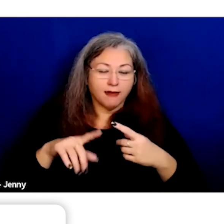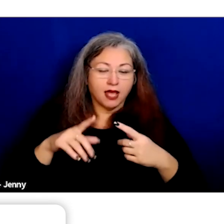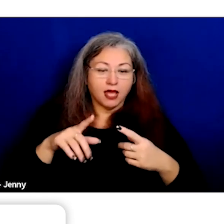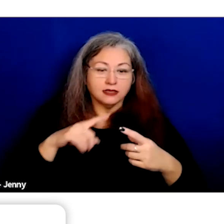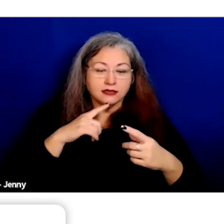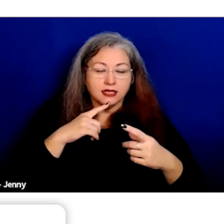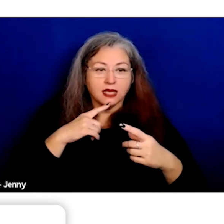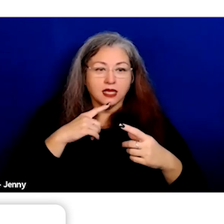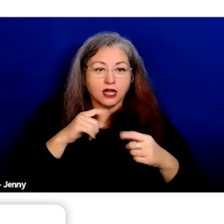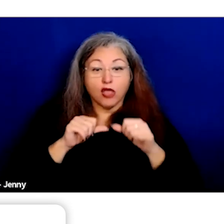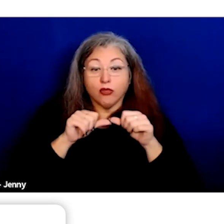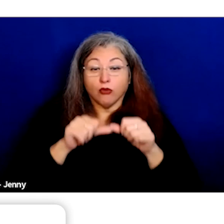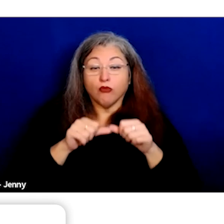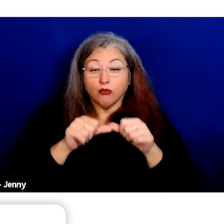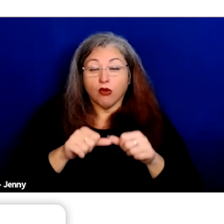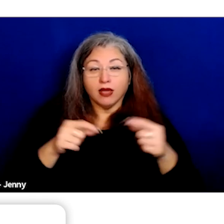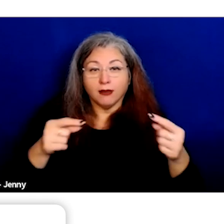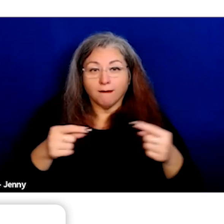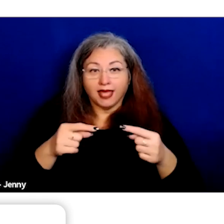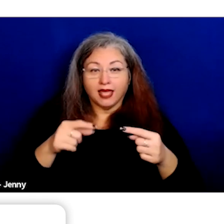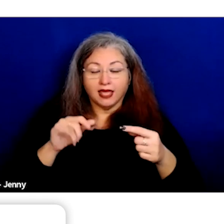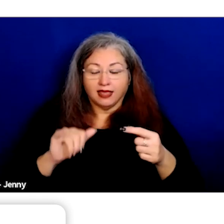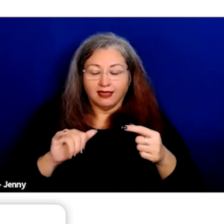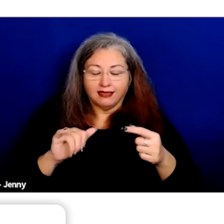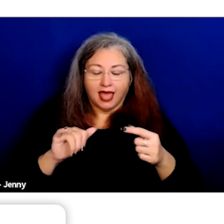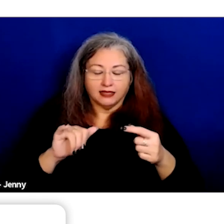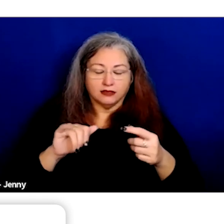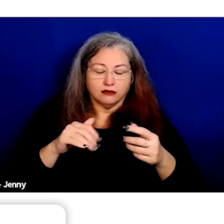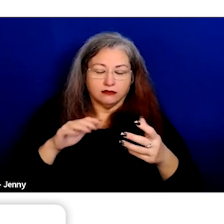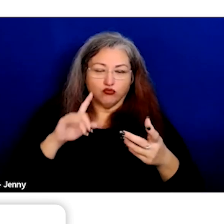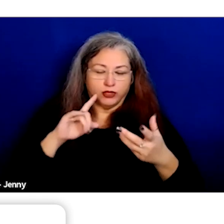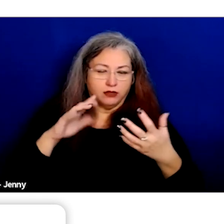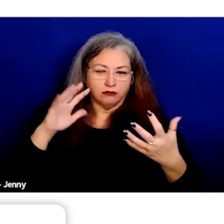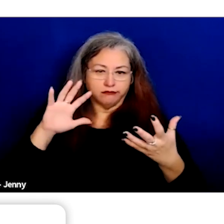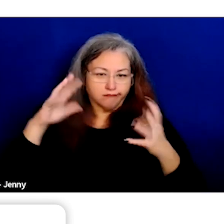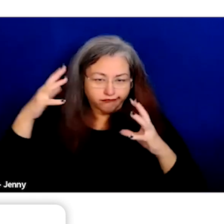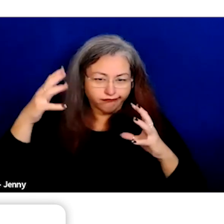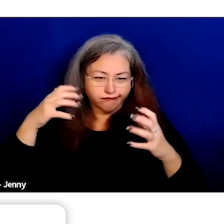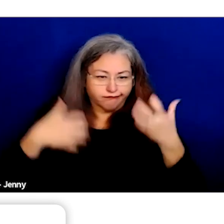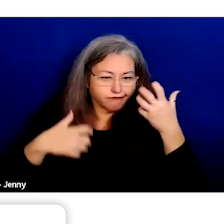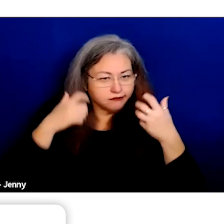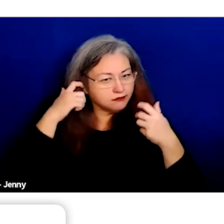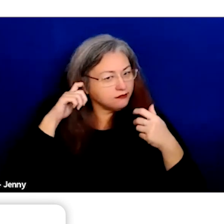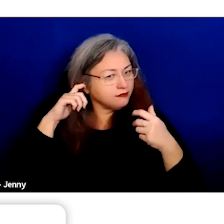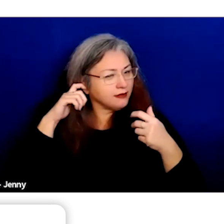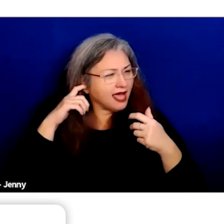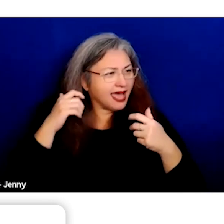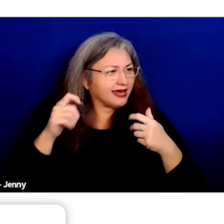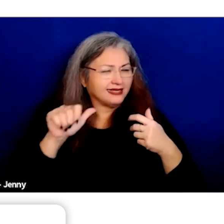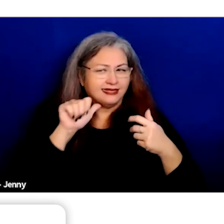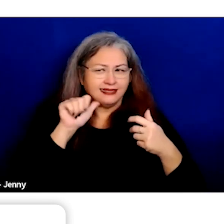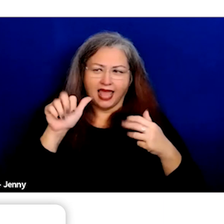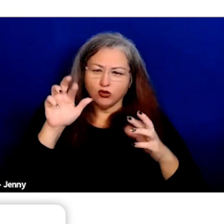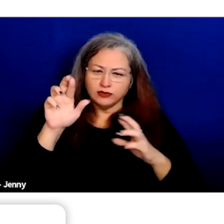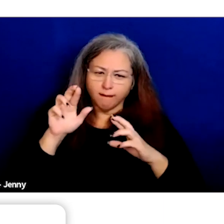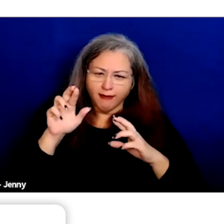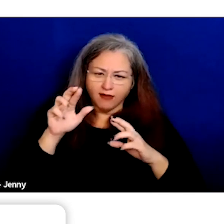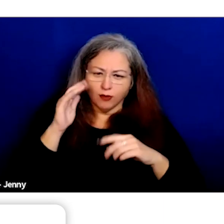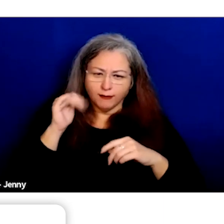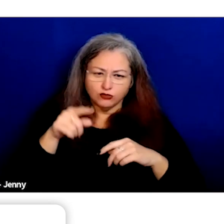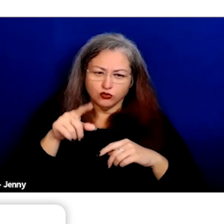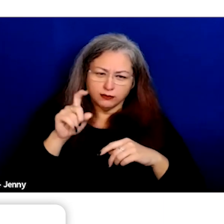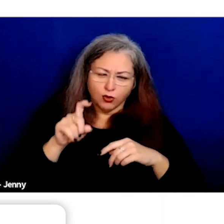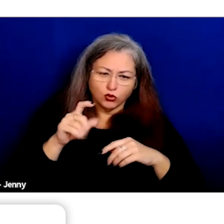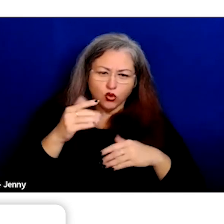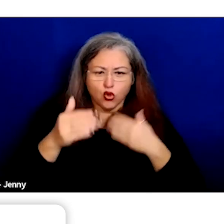pain is jarring, it's disorienting, it's always there, right? And it's fucking disrespectful in a way, right? Because you're supposed to